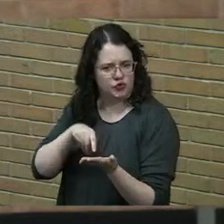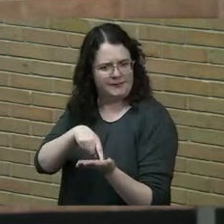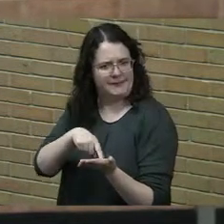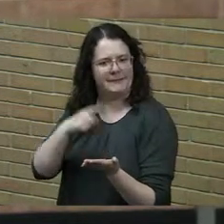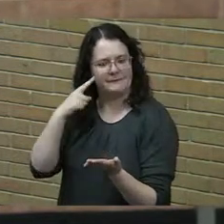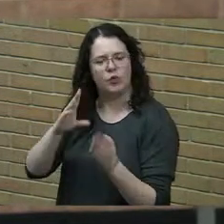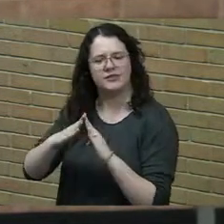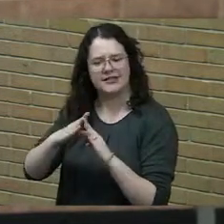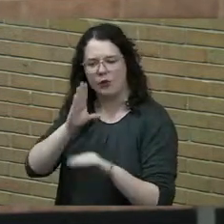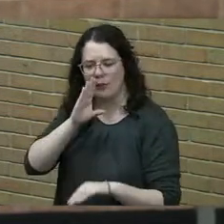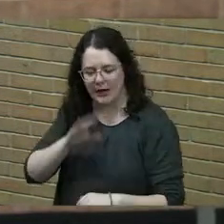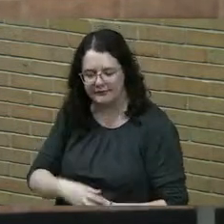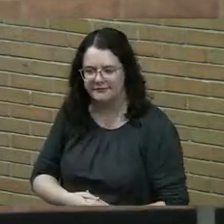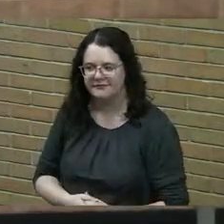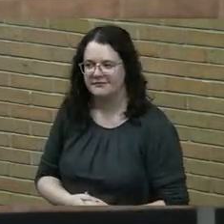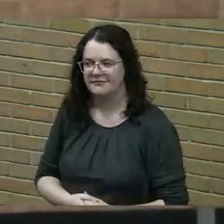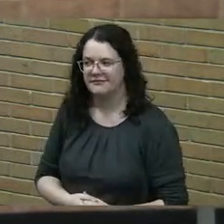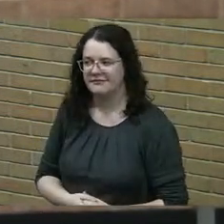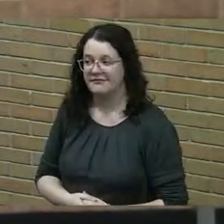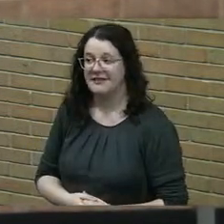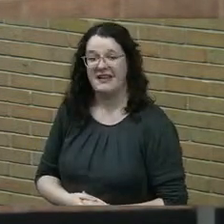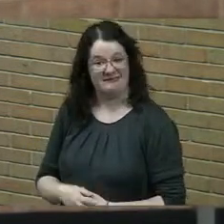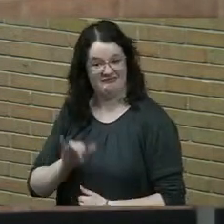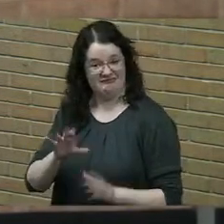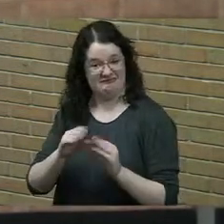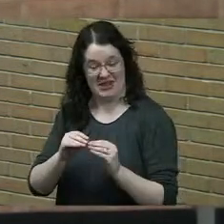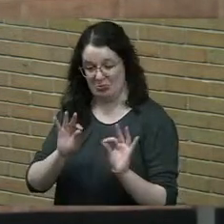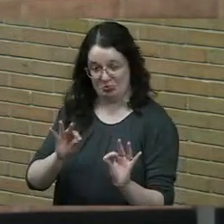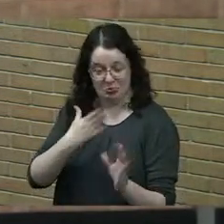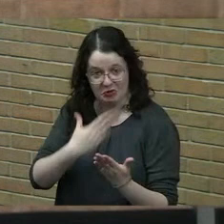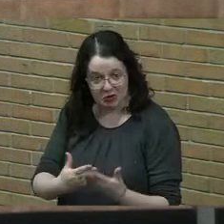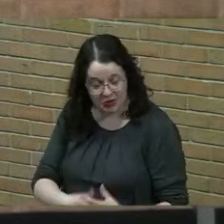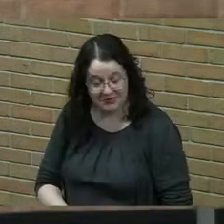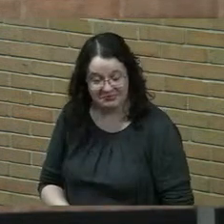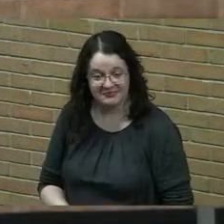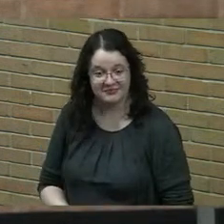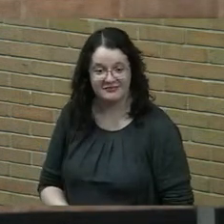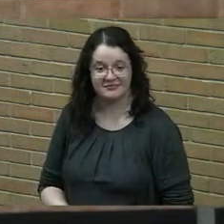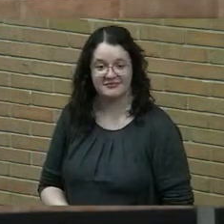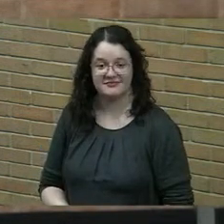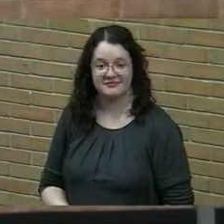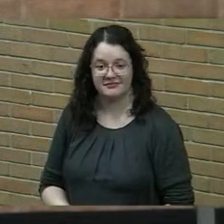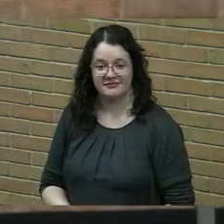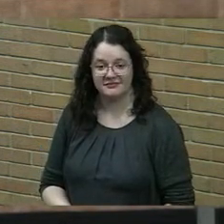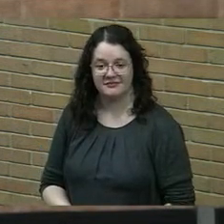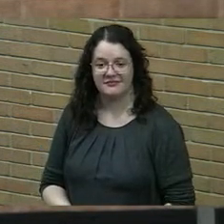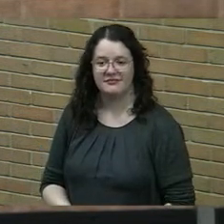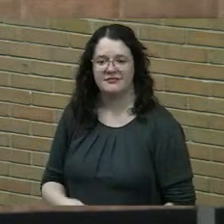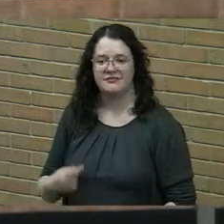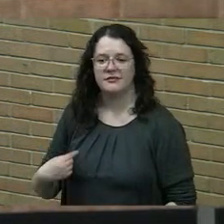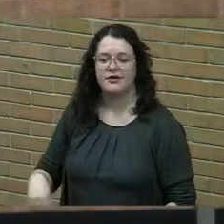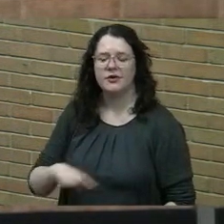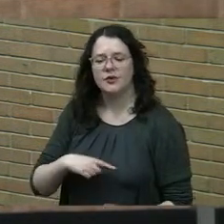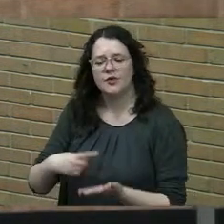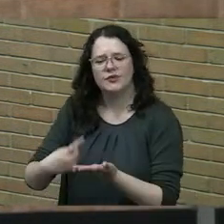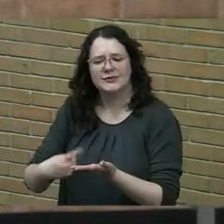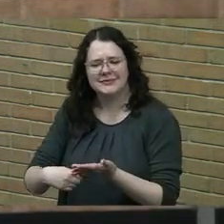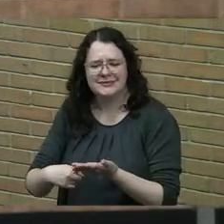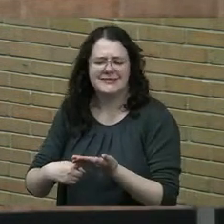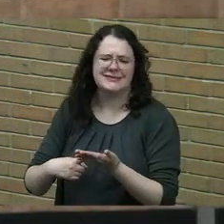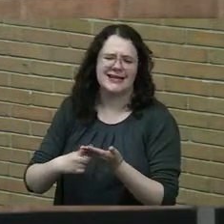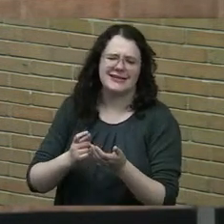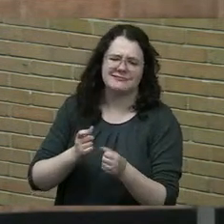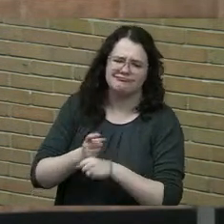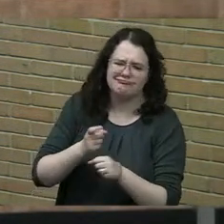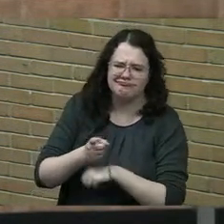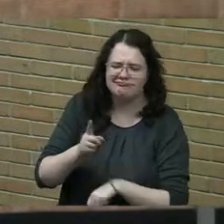Brighton. In fact, we had a very good meeting. We spent some time and we talked about year-over-year variances. We